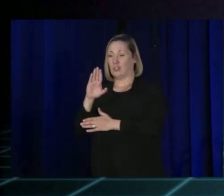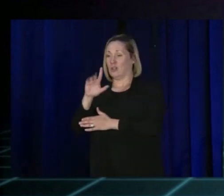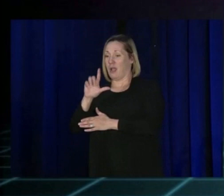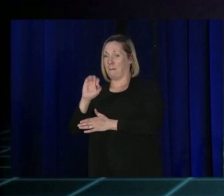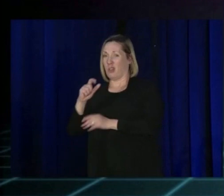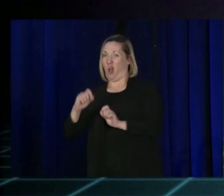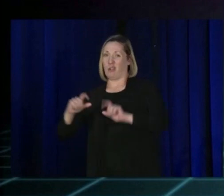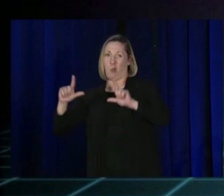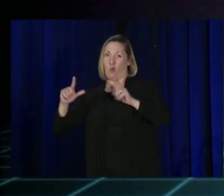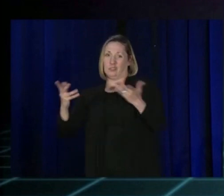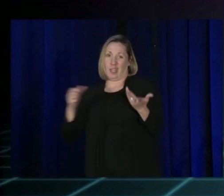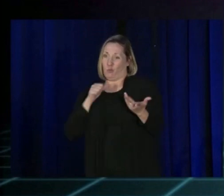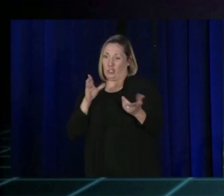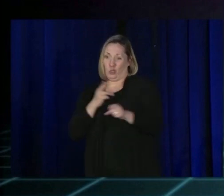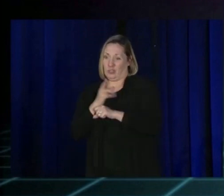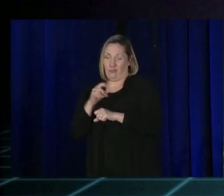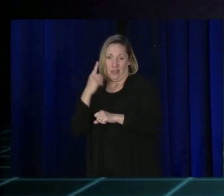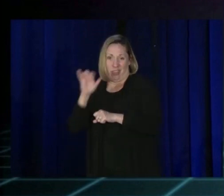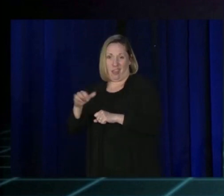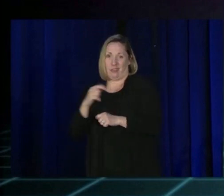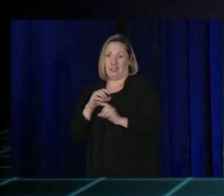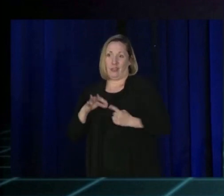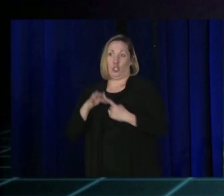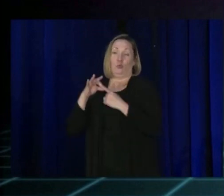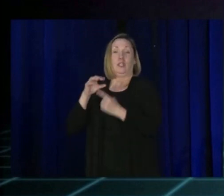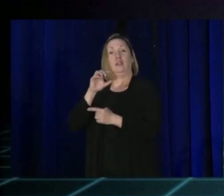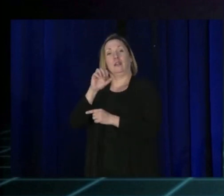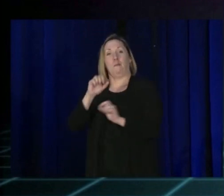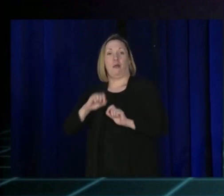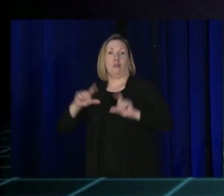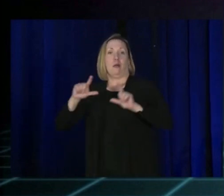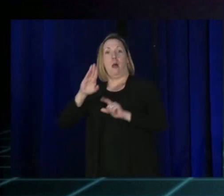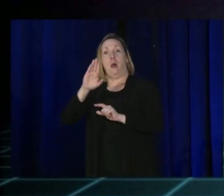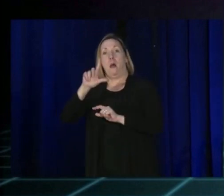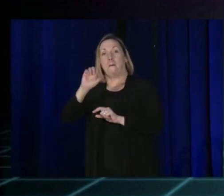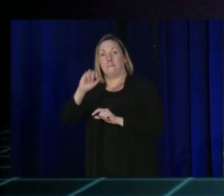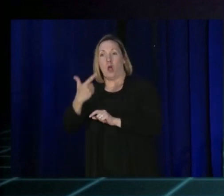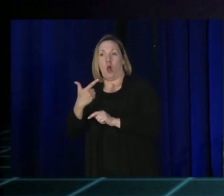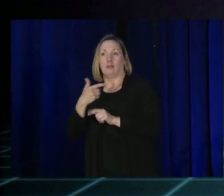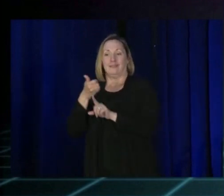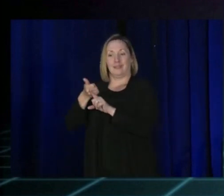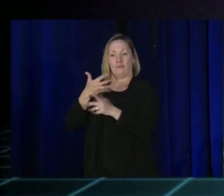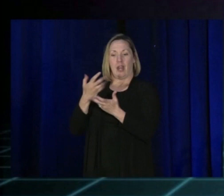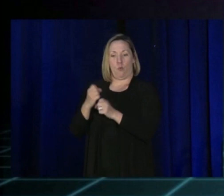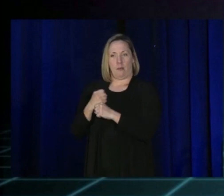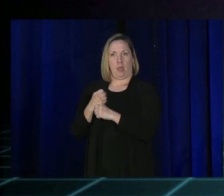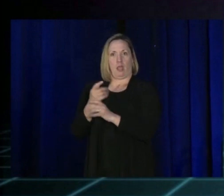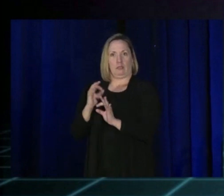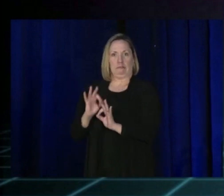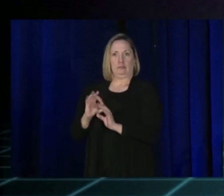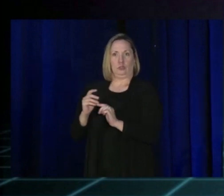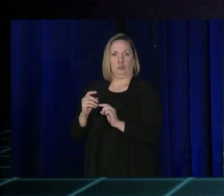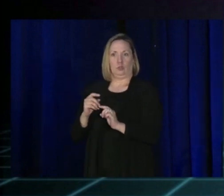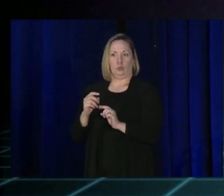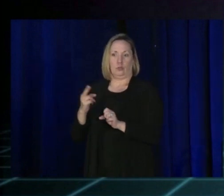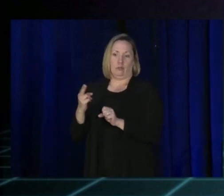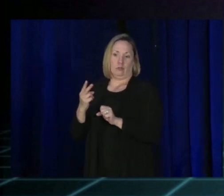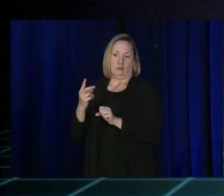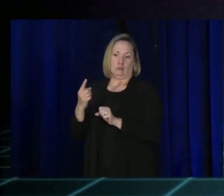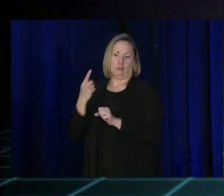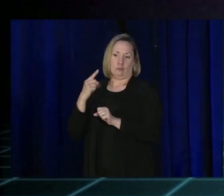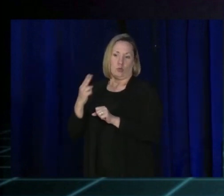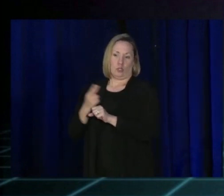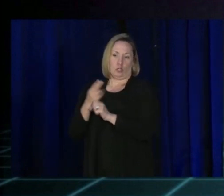nothing really unique in the blog post itself that I would want to make to the individual user. But